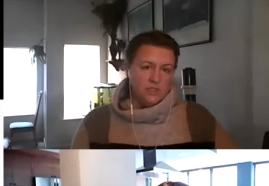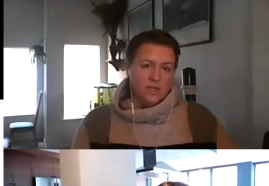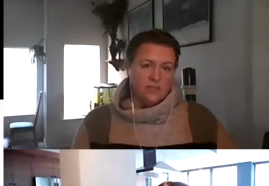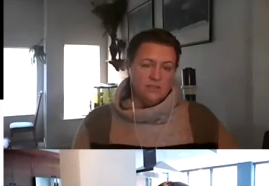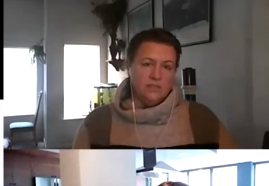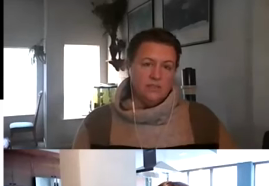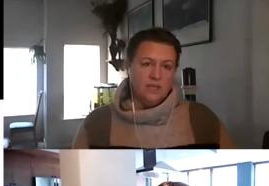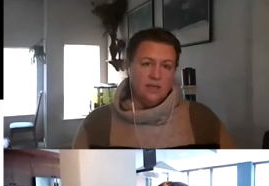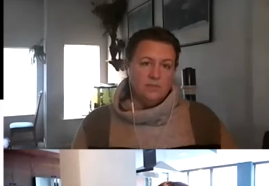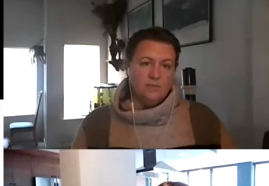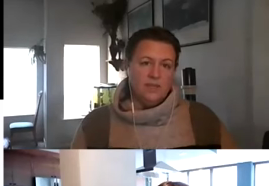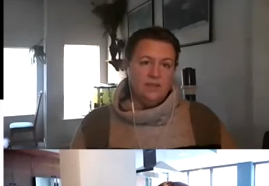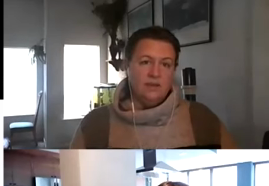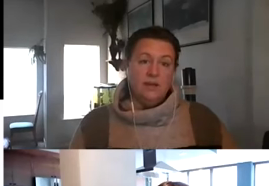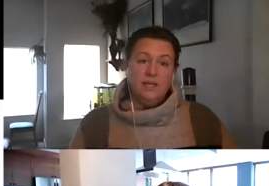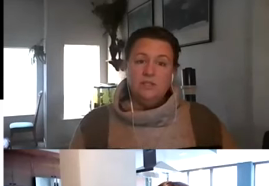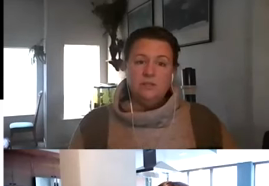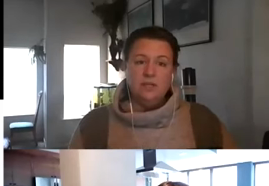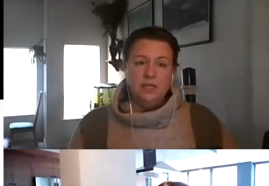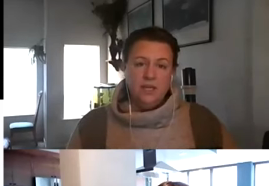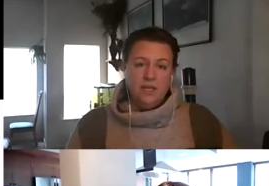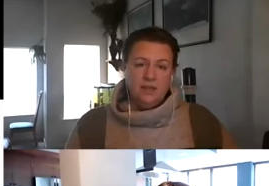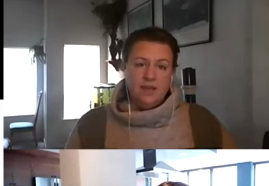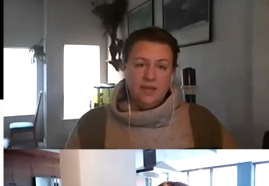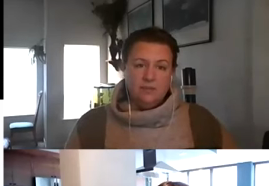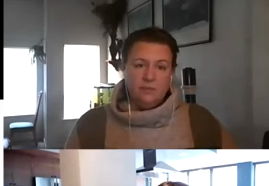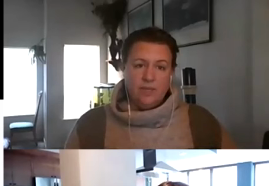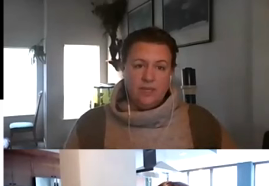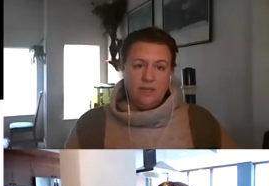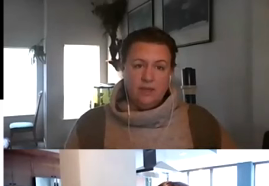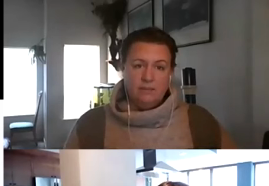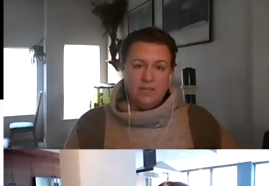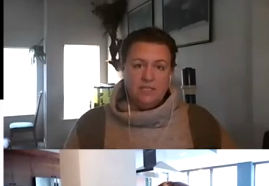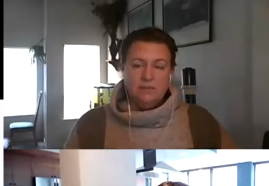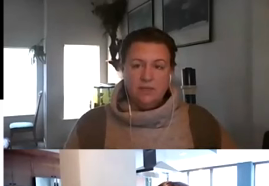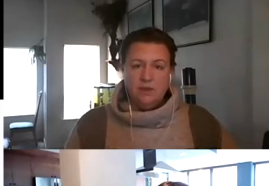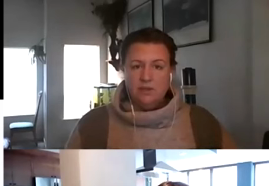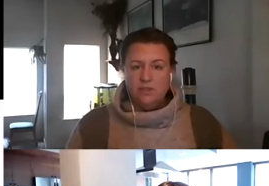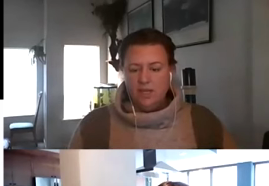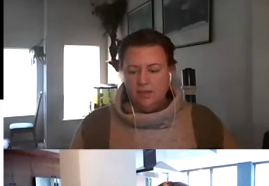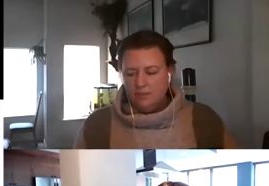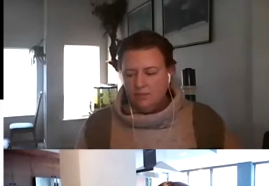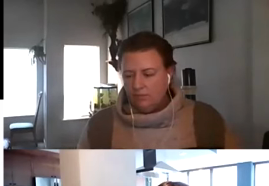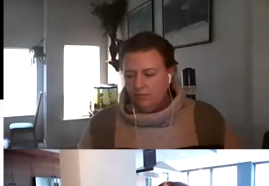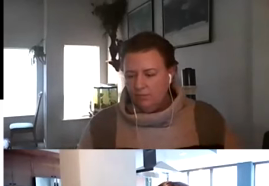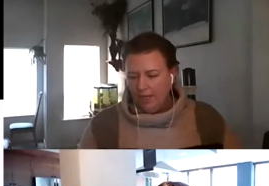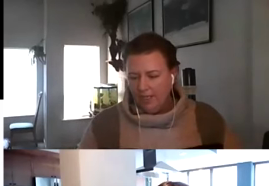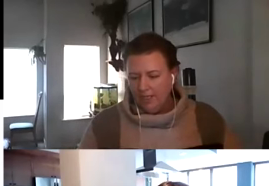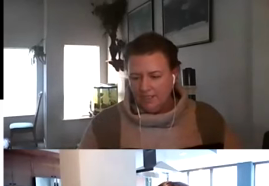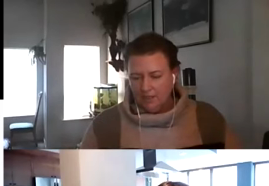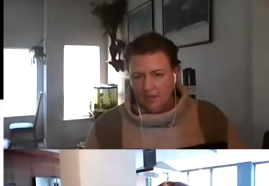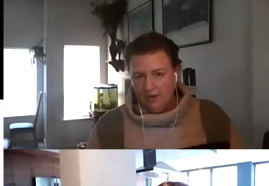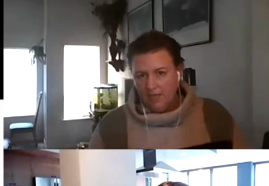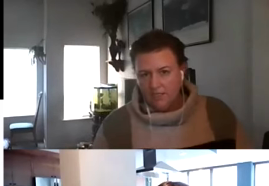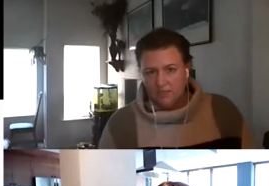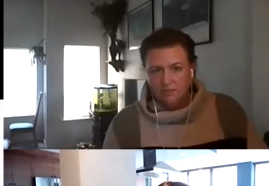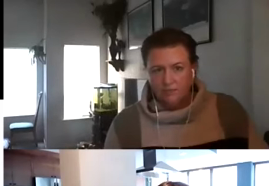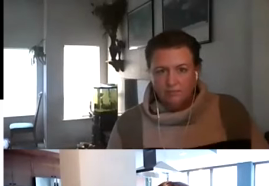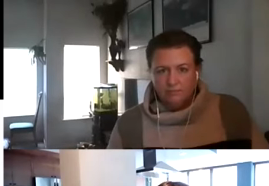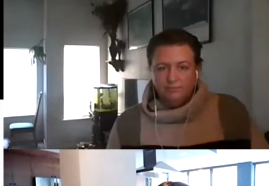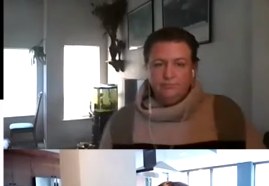earned mistrust that comes with our history that we need to acknowledge and recognize